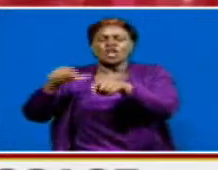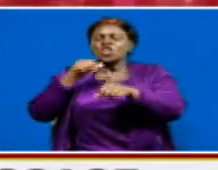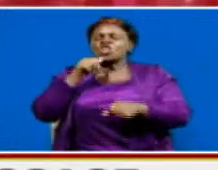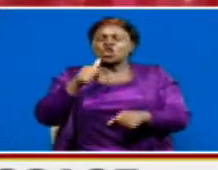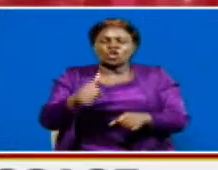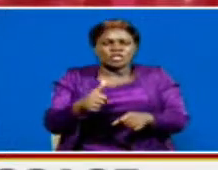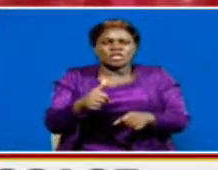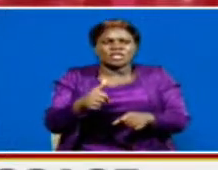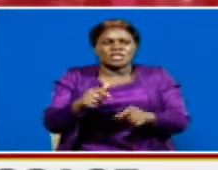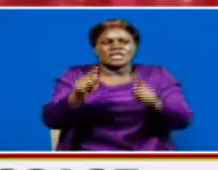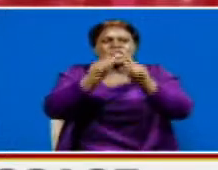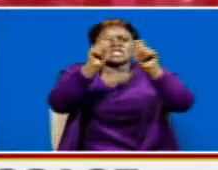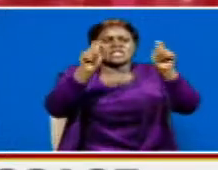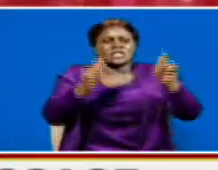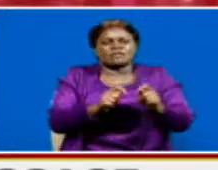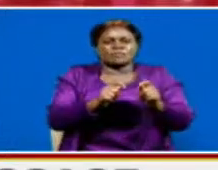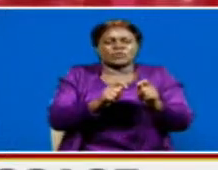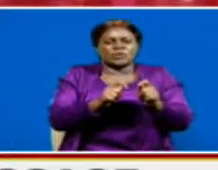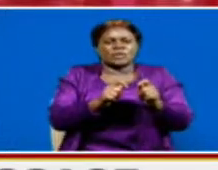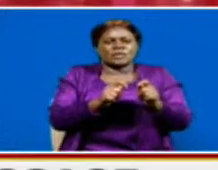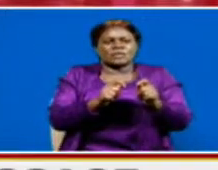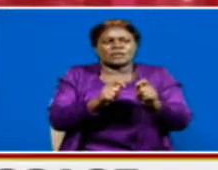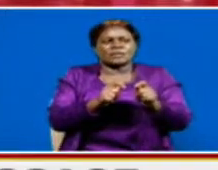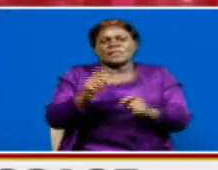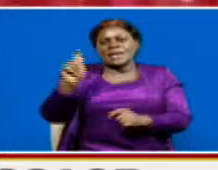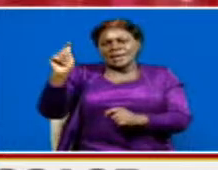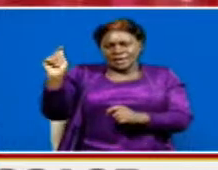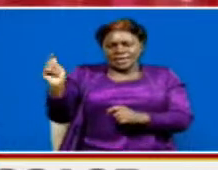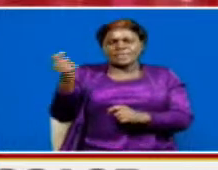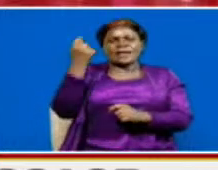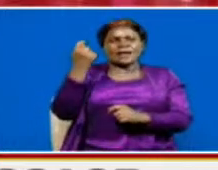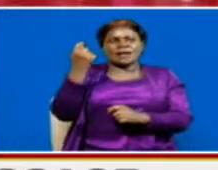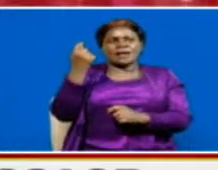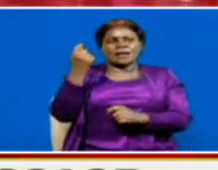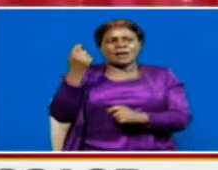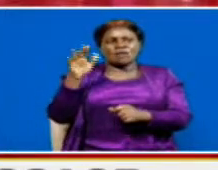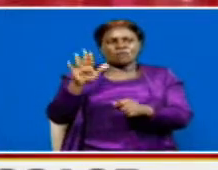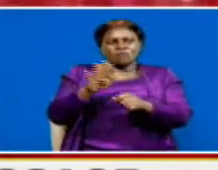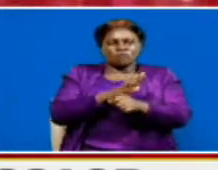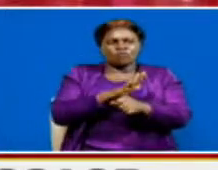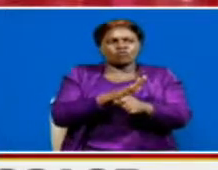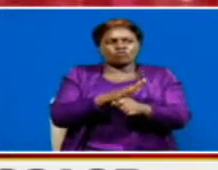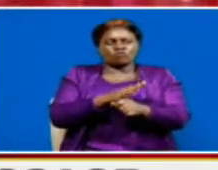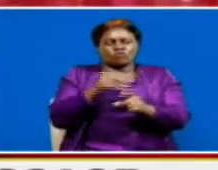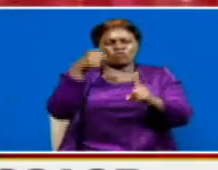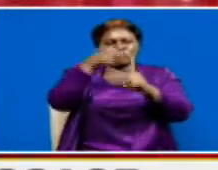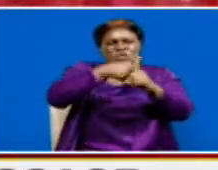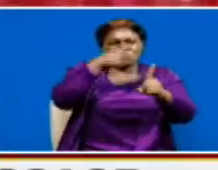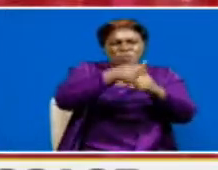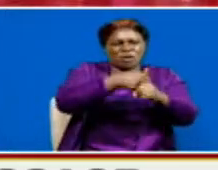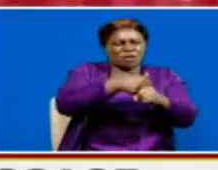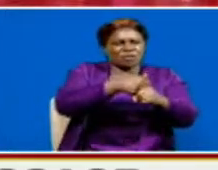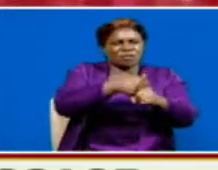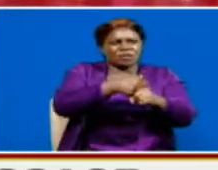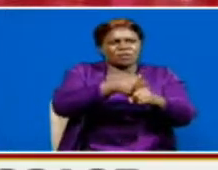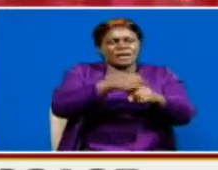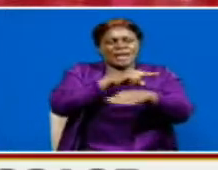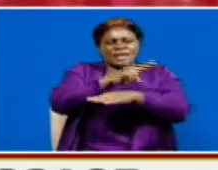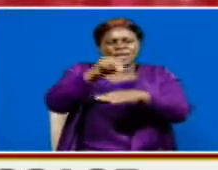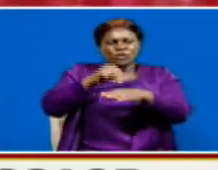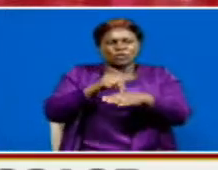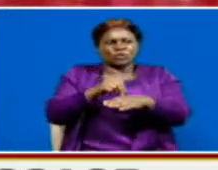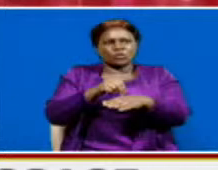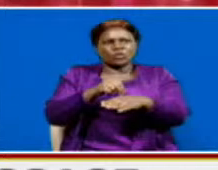not ethnic bigotry. A Kenya free of anarchy and violence, and a nation